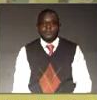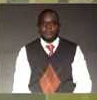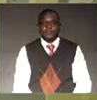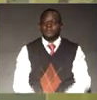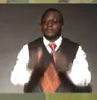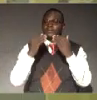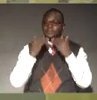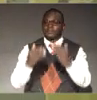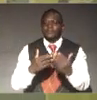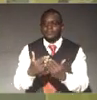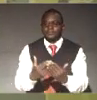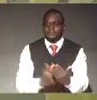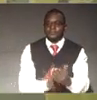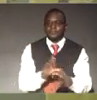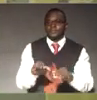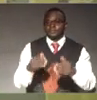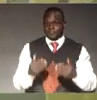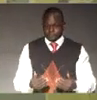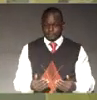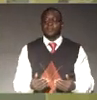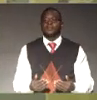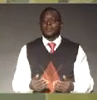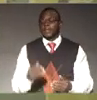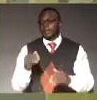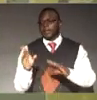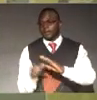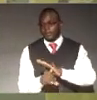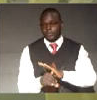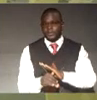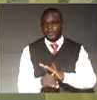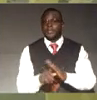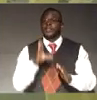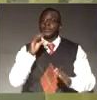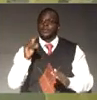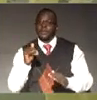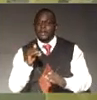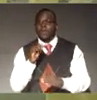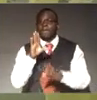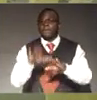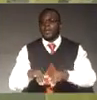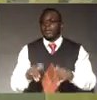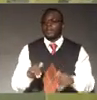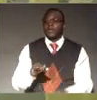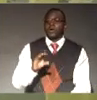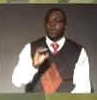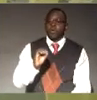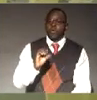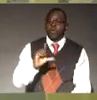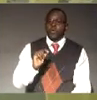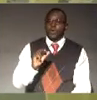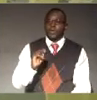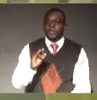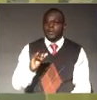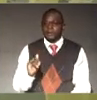Thanks, Kawe, for that report there. Meanwhile, the Deputy Speaker of Parliament, Jacob Ulanya, has emphasized the need to have